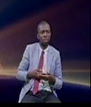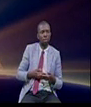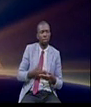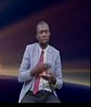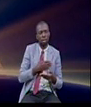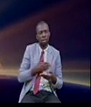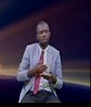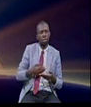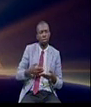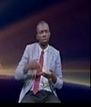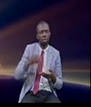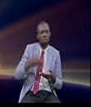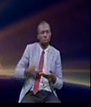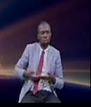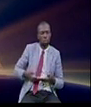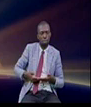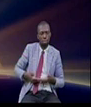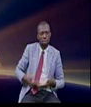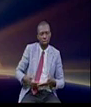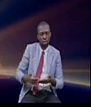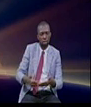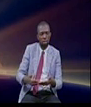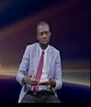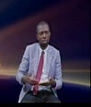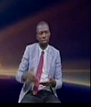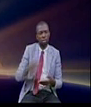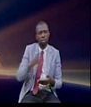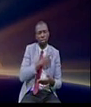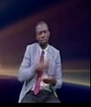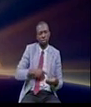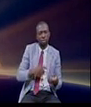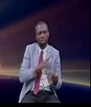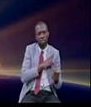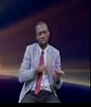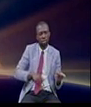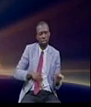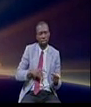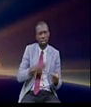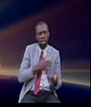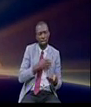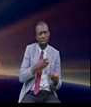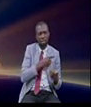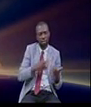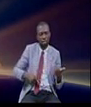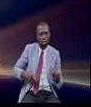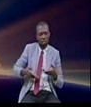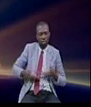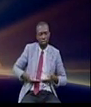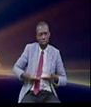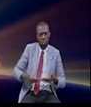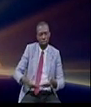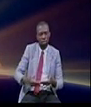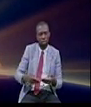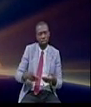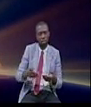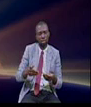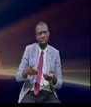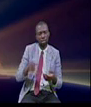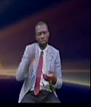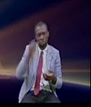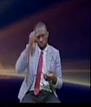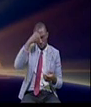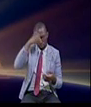Obed begat Jesse, and Jesse begat David the king, and David the king begat Solomon of her that had been the wife of